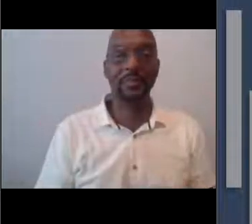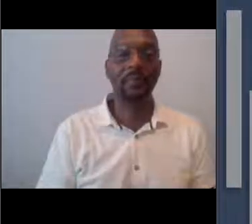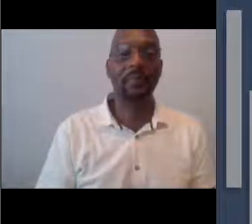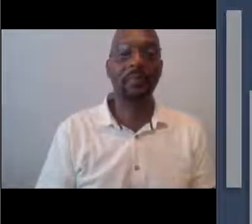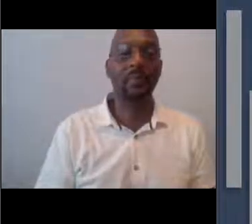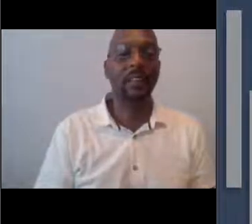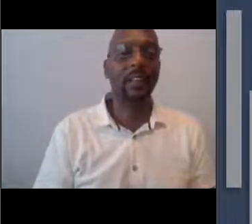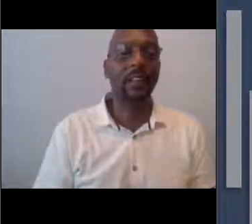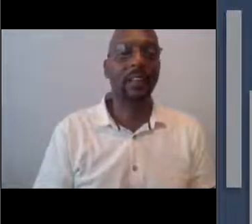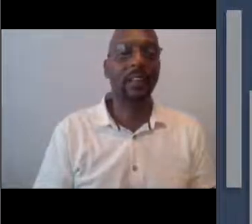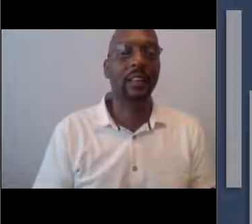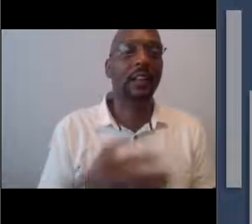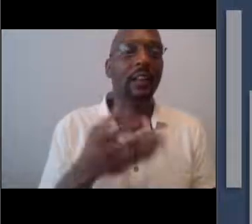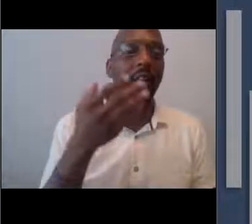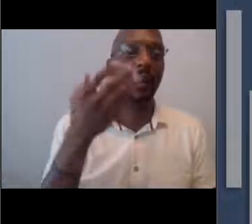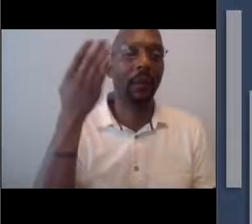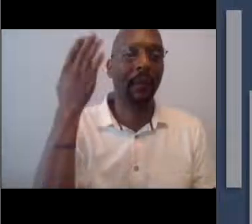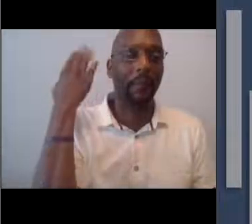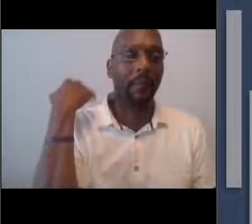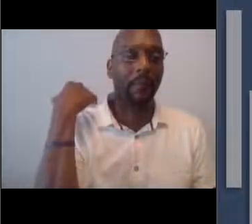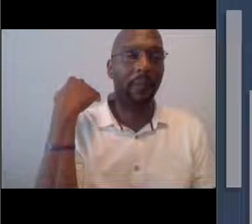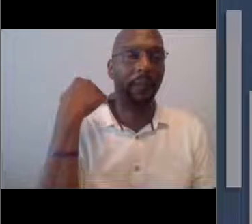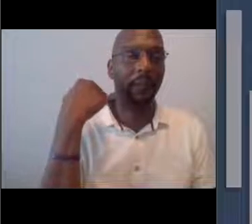crosswalk because it's safer.